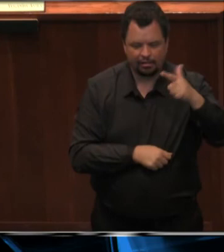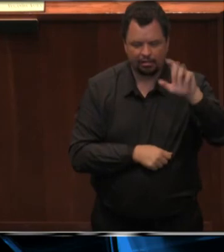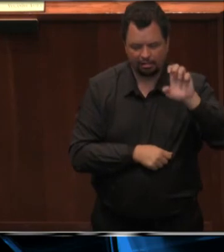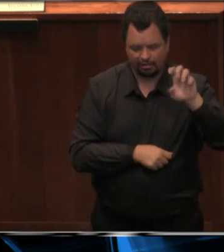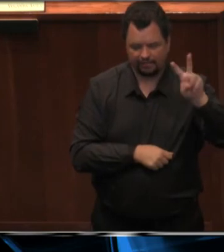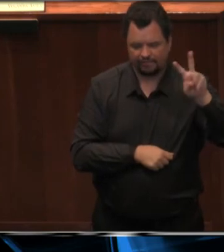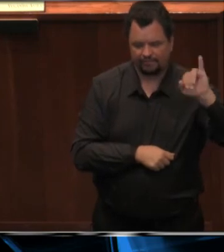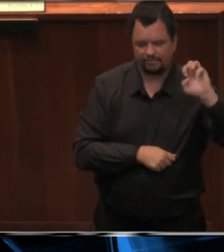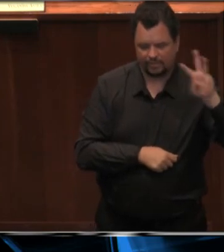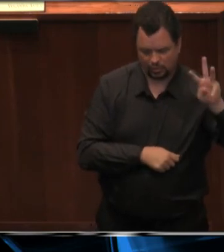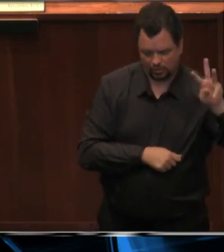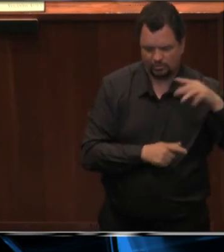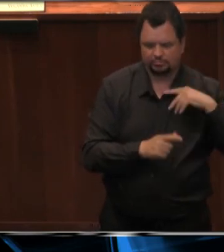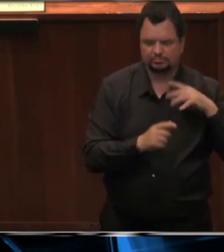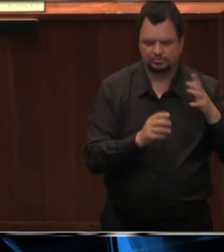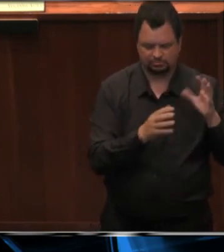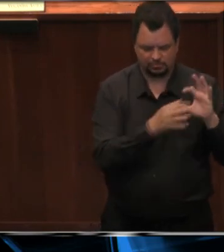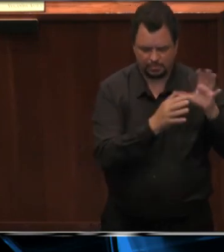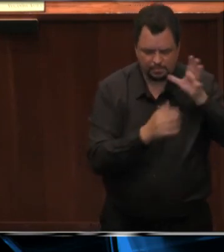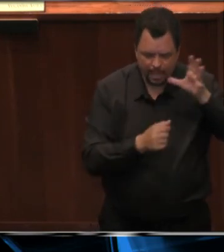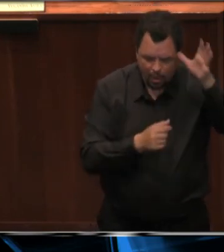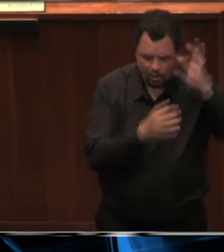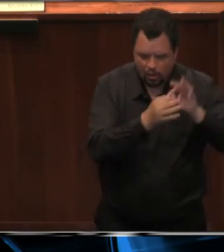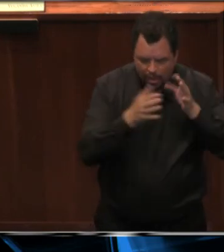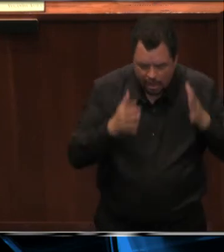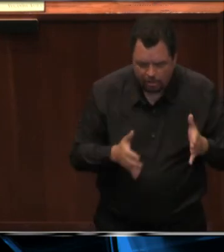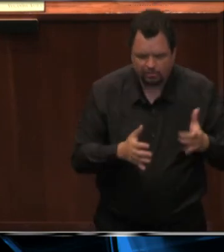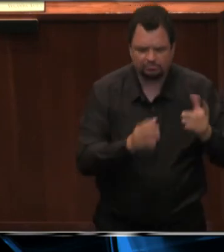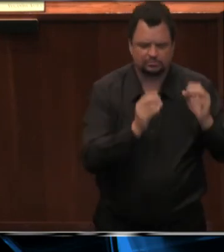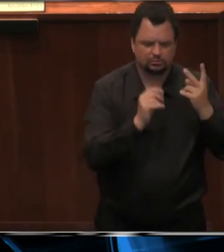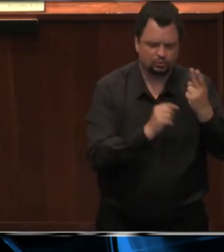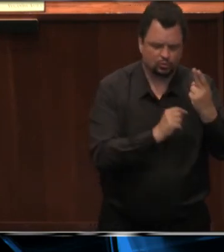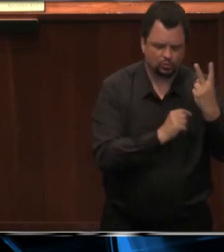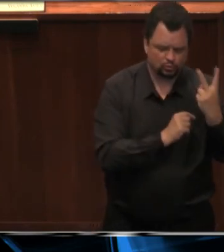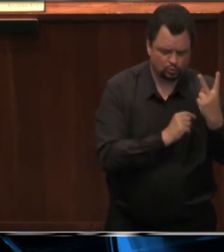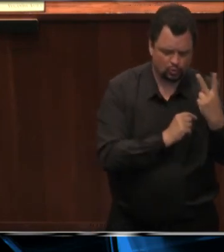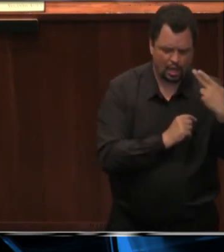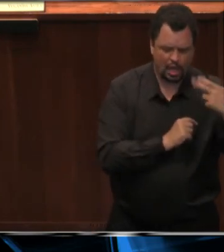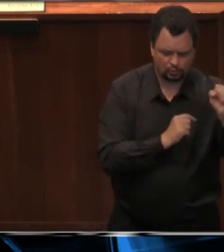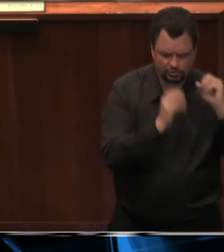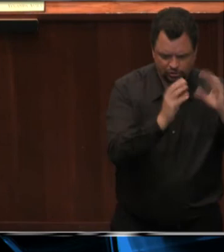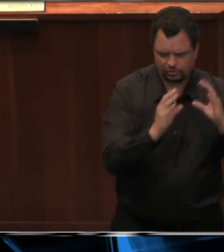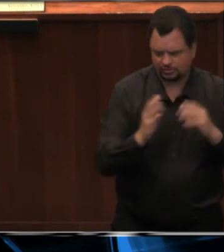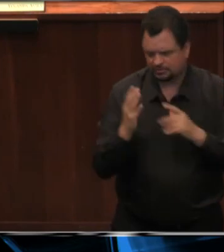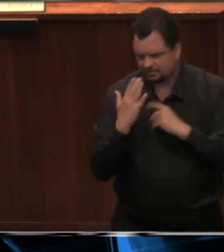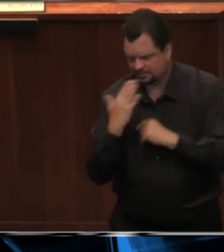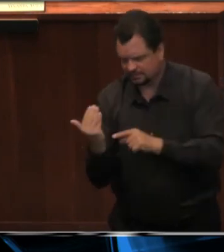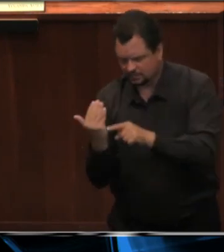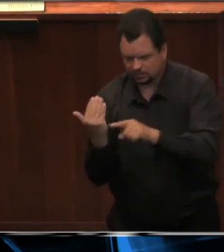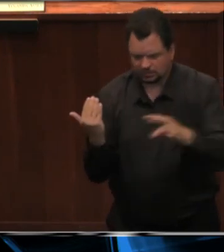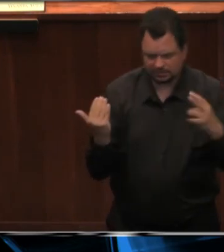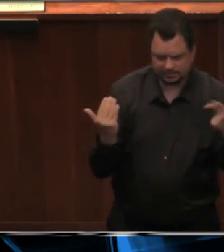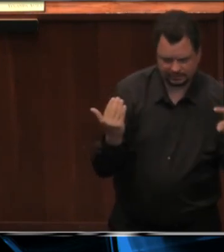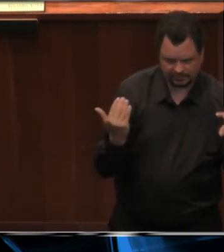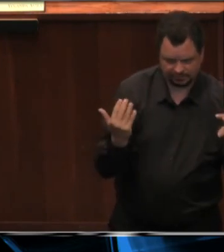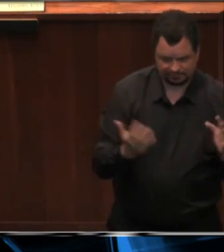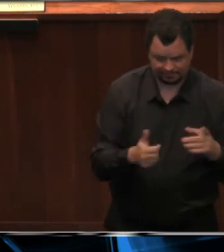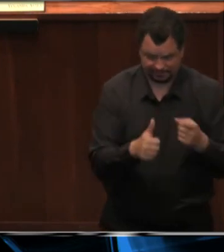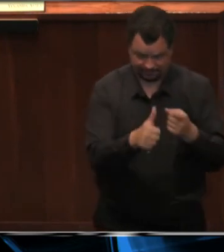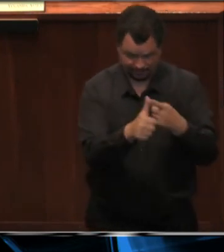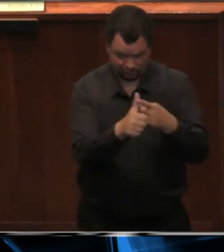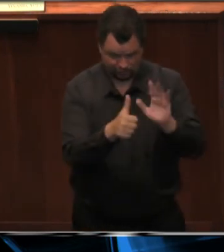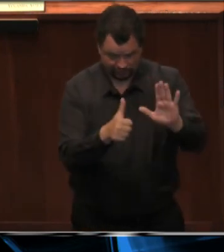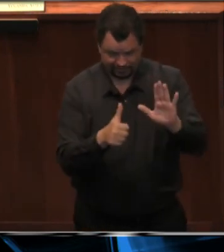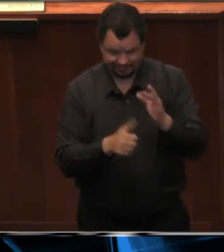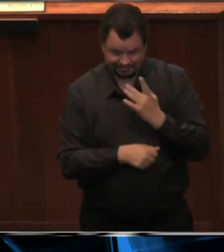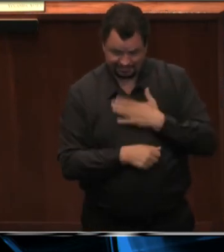school students who attend Pine Creek High School, aged 15 and 17. And I want to share with you first that recently our family had the opportunity